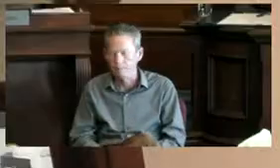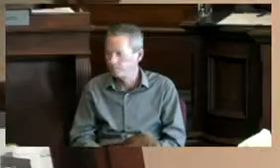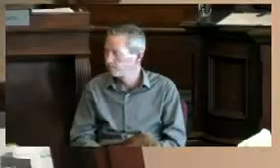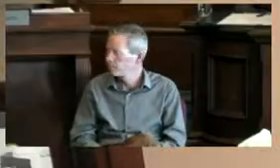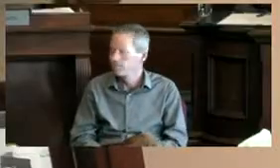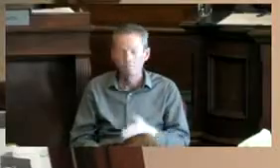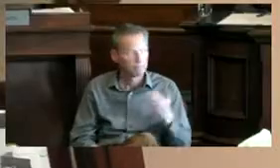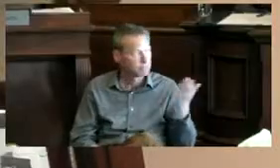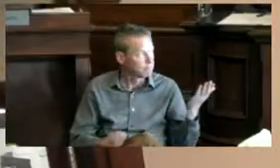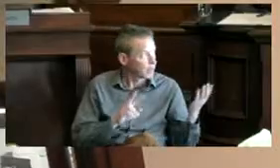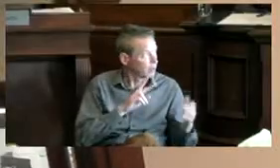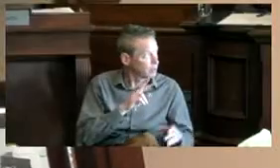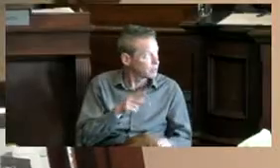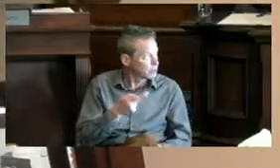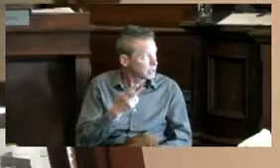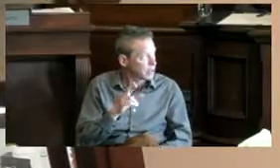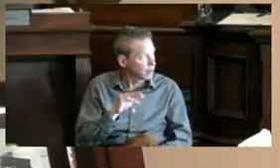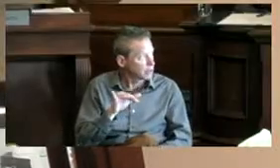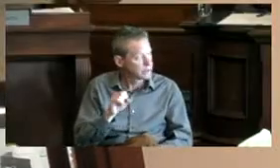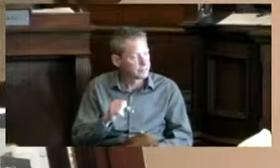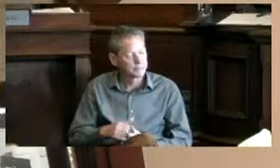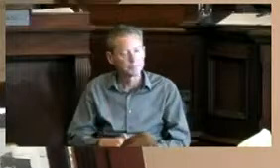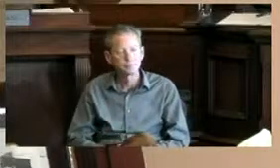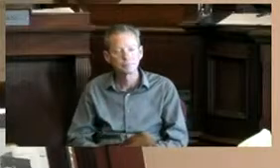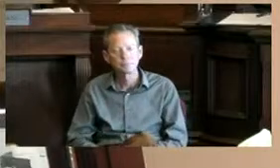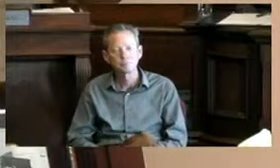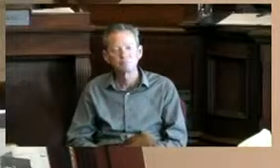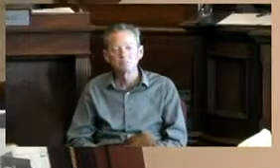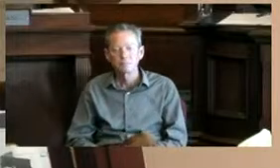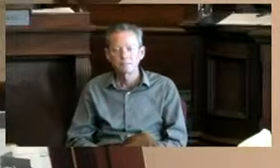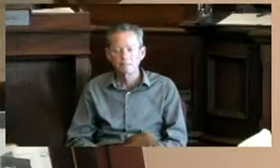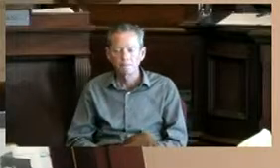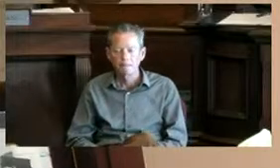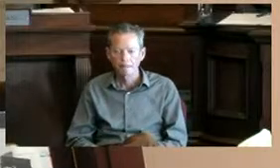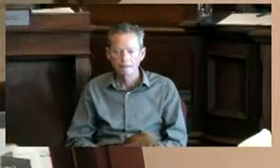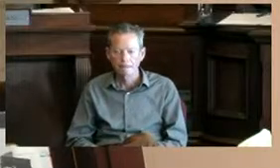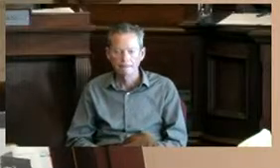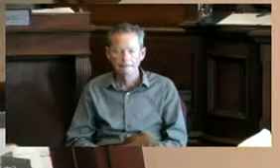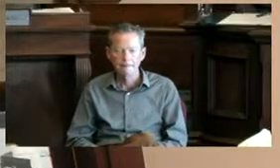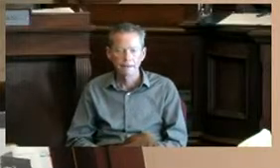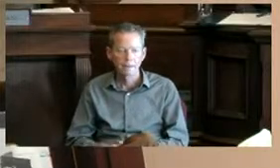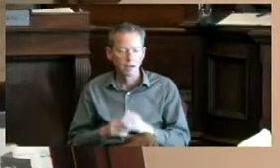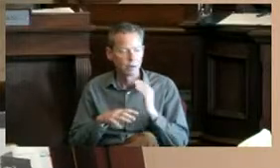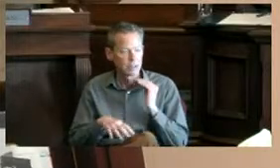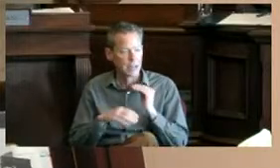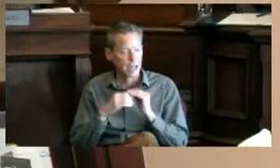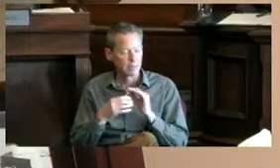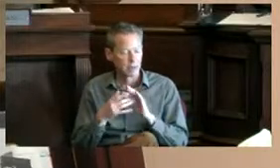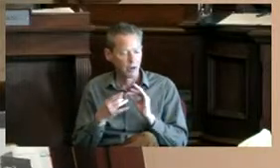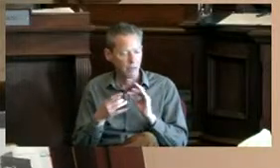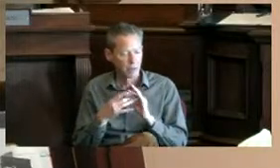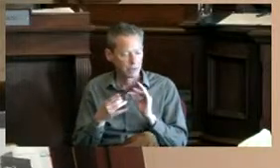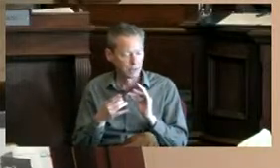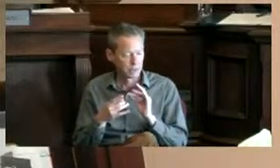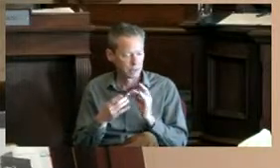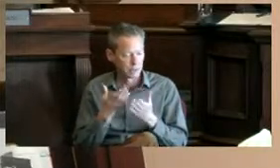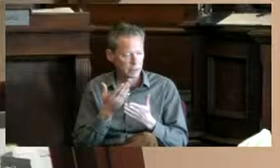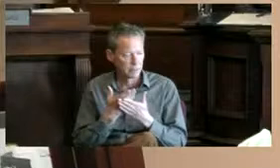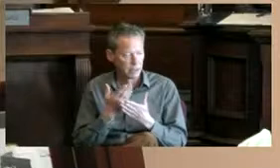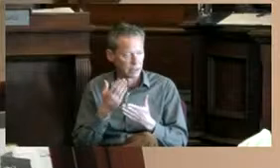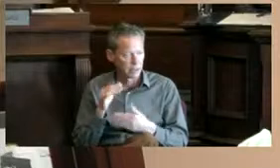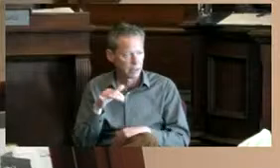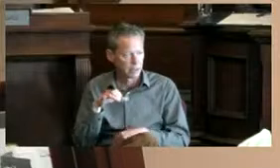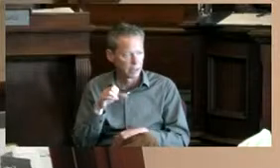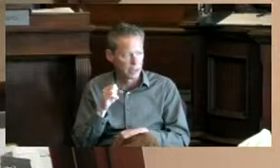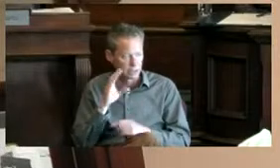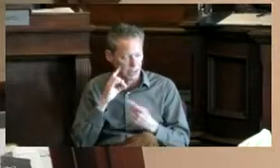Council Vice President. Thank you, Chair Patterson. I just like to add my comments to the fact that, yes, I agree with